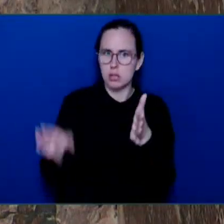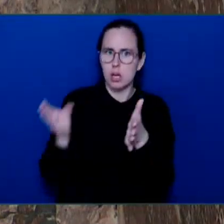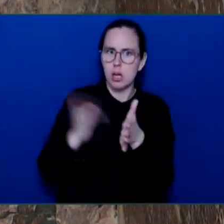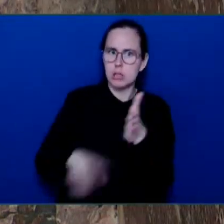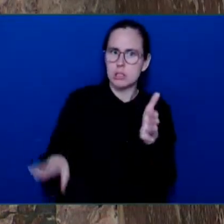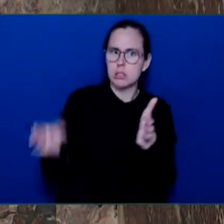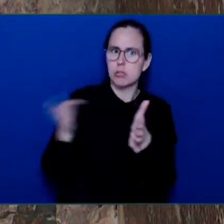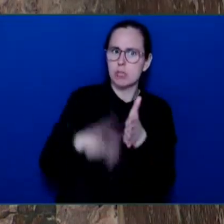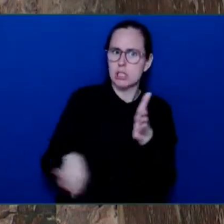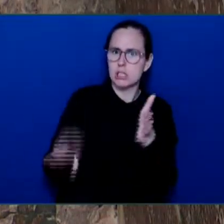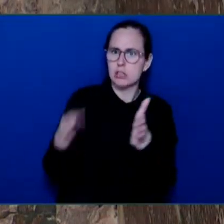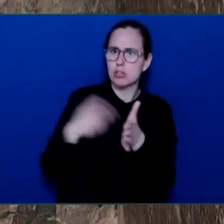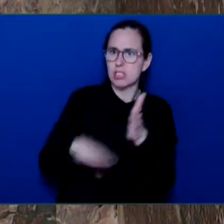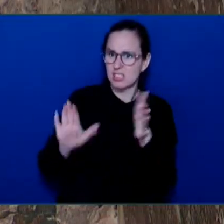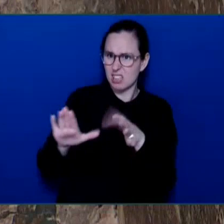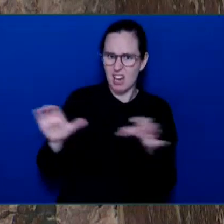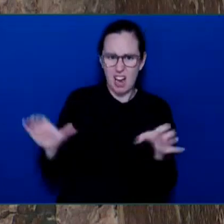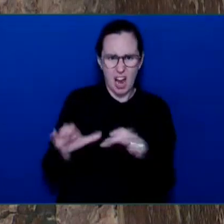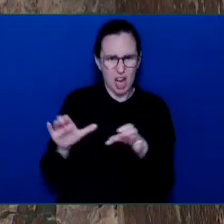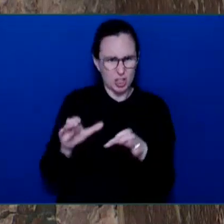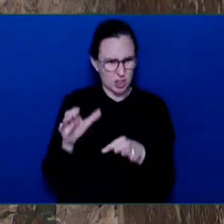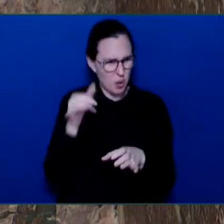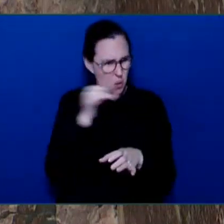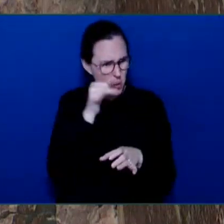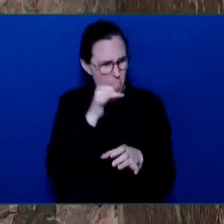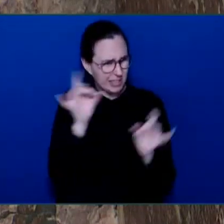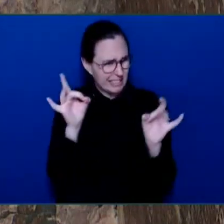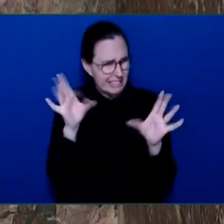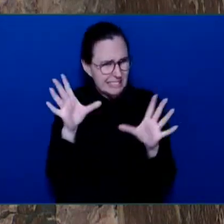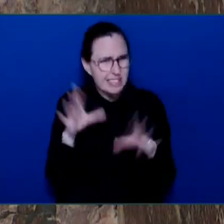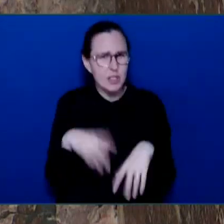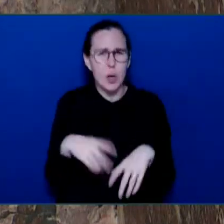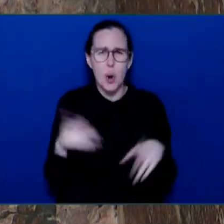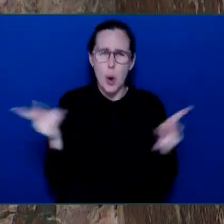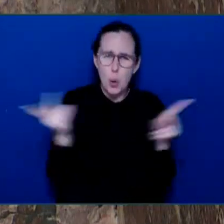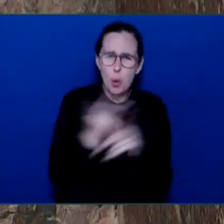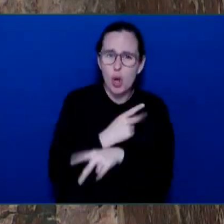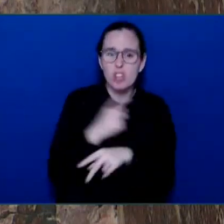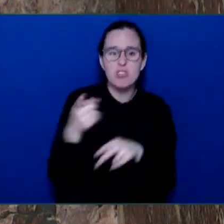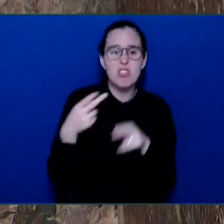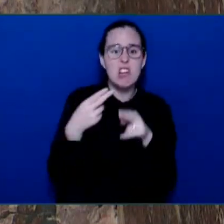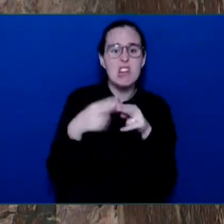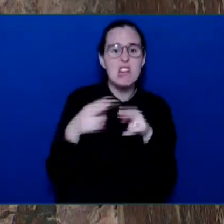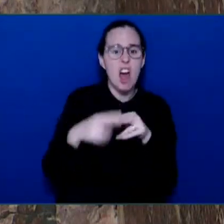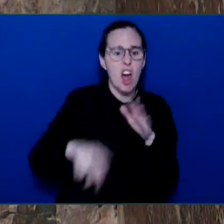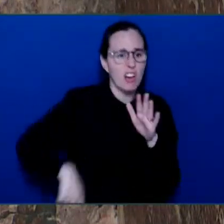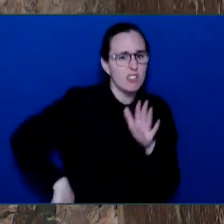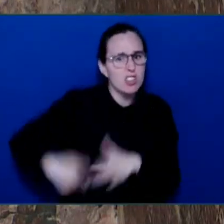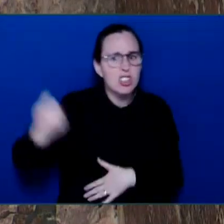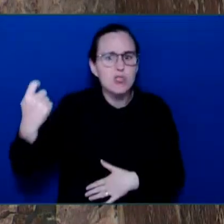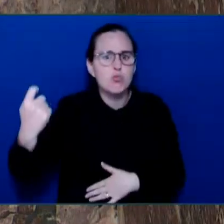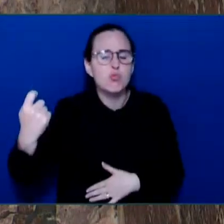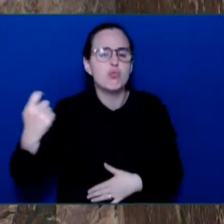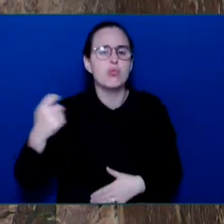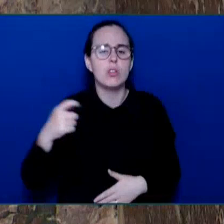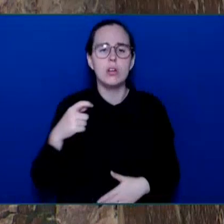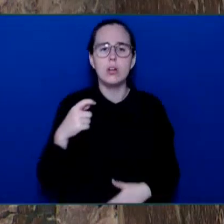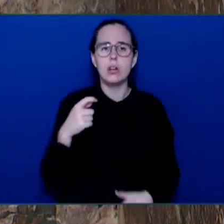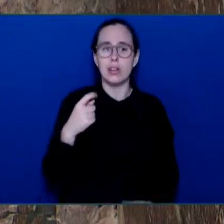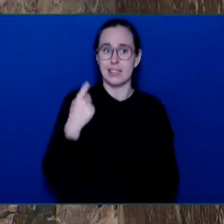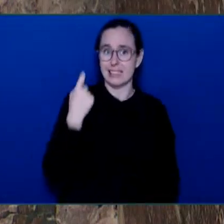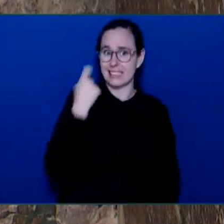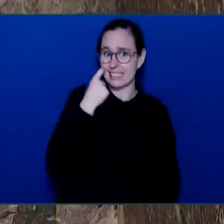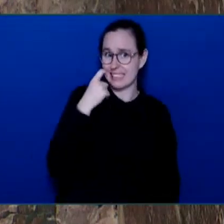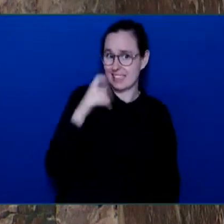his probation. This week, we found out the consequence of his string of thefts, threats, break-ins,